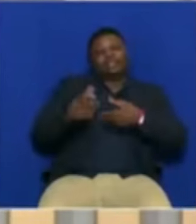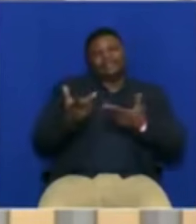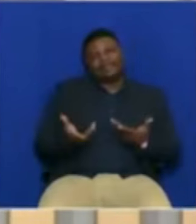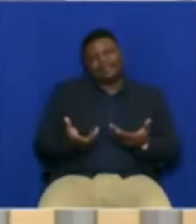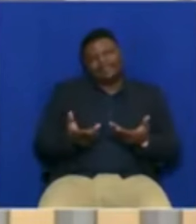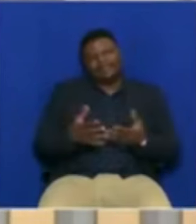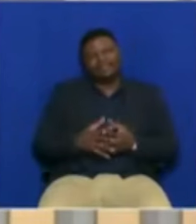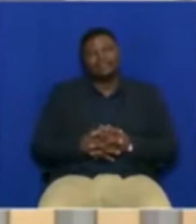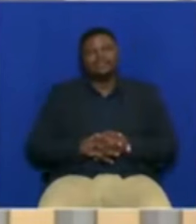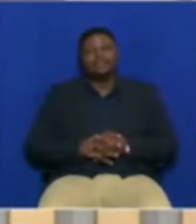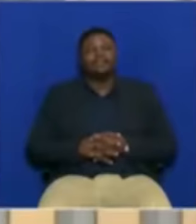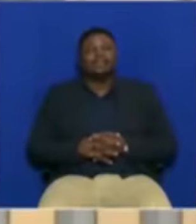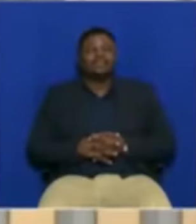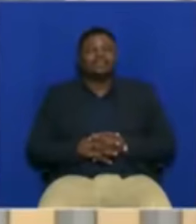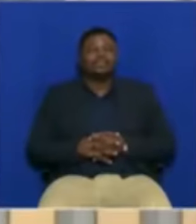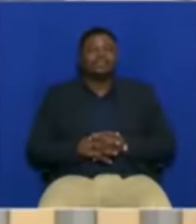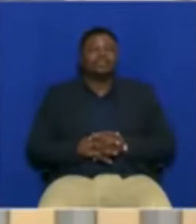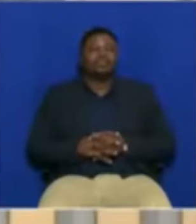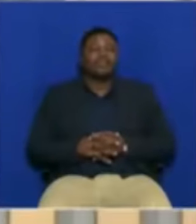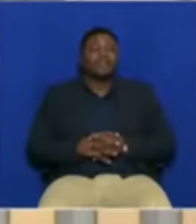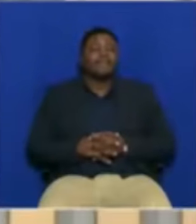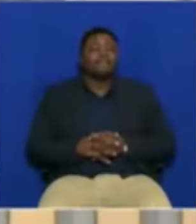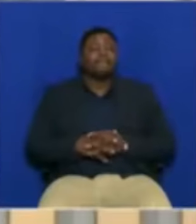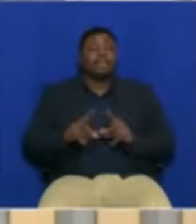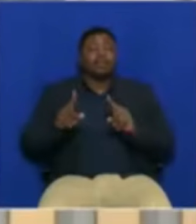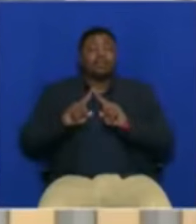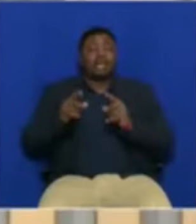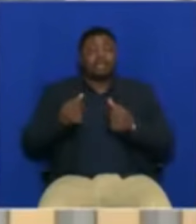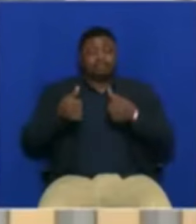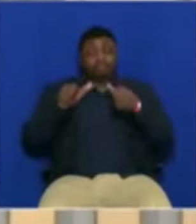and here I guess I call for logic.